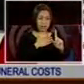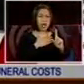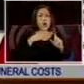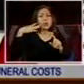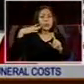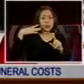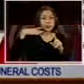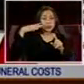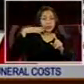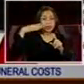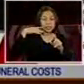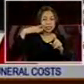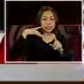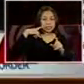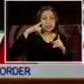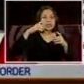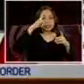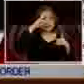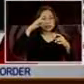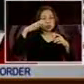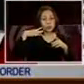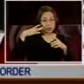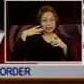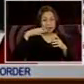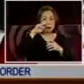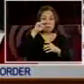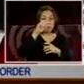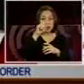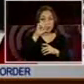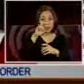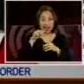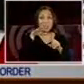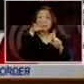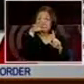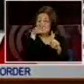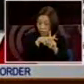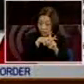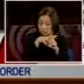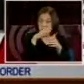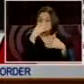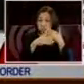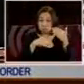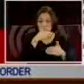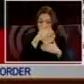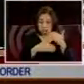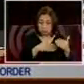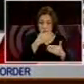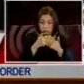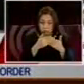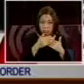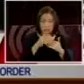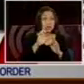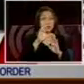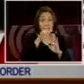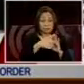the resolution of the motion for reconsideration which was eventually denied by the Supreme Court